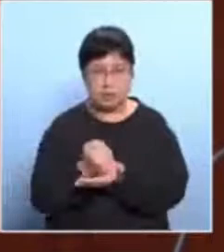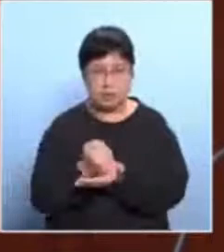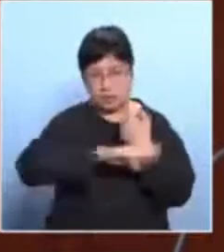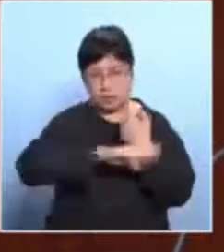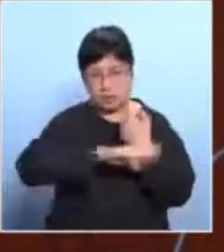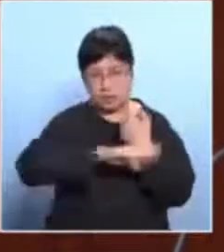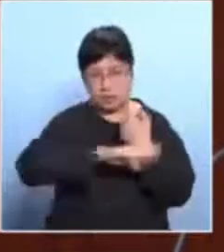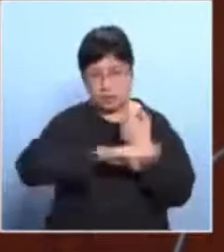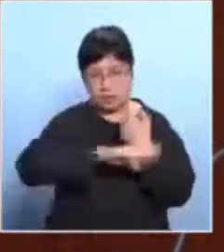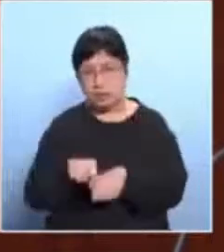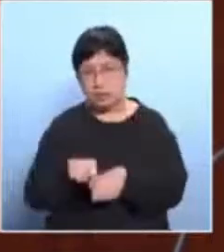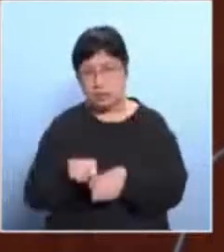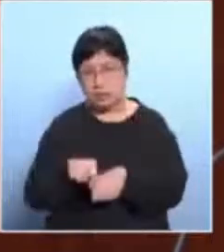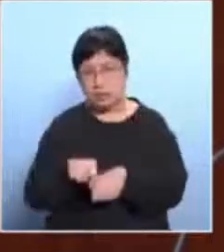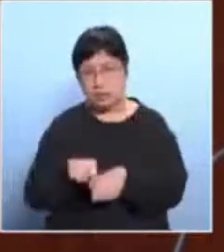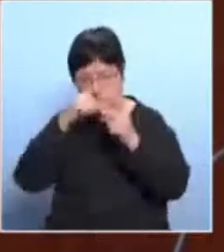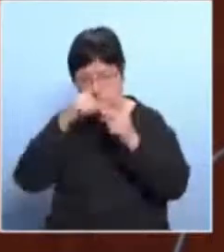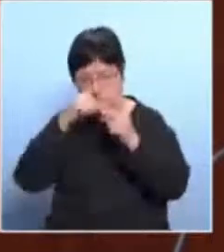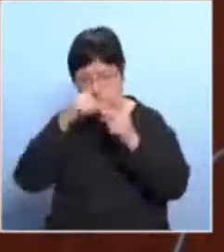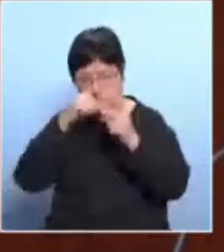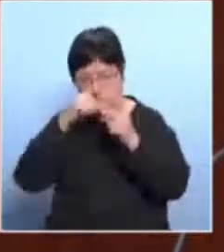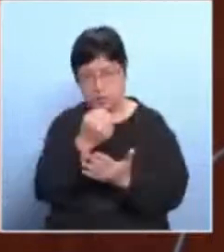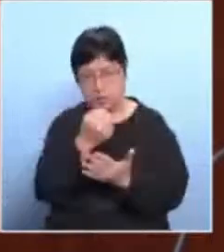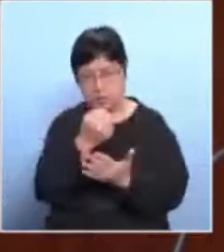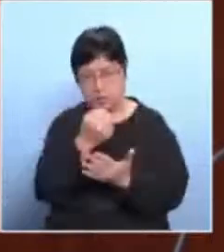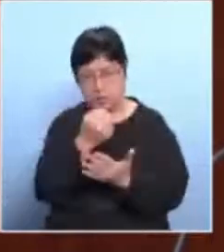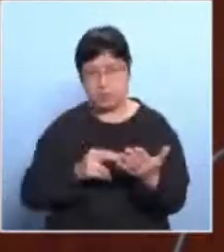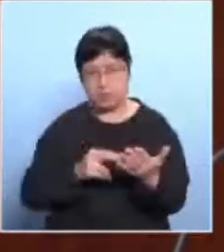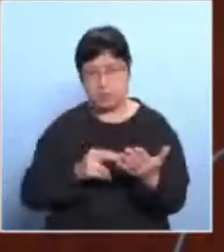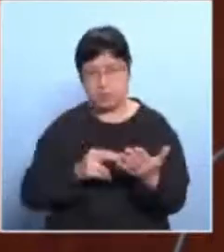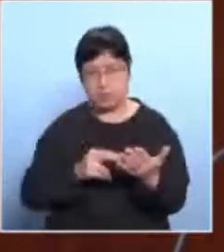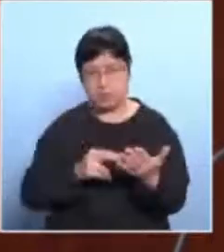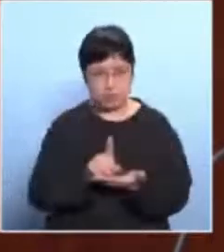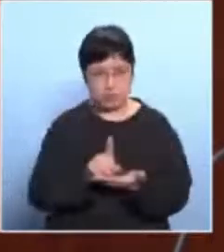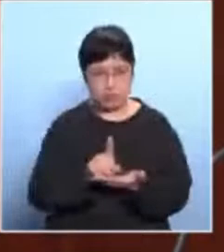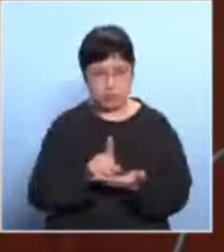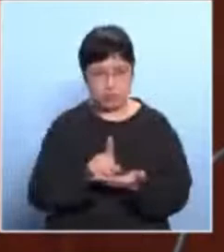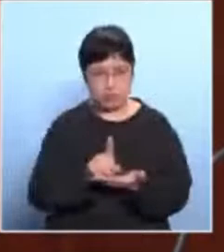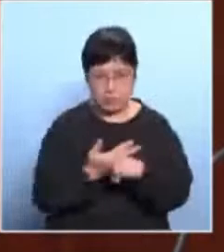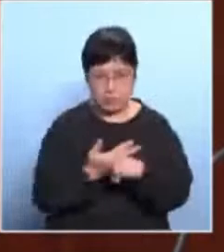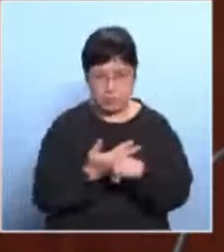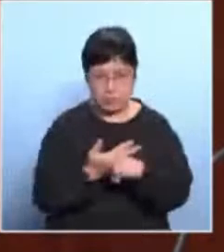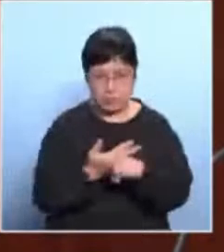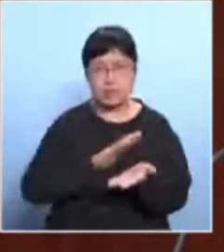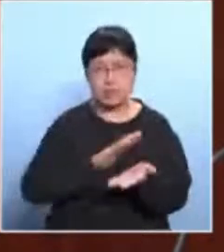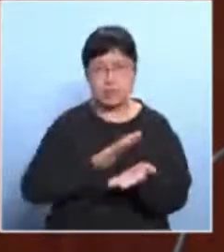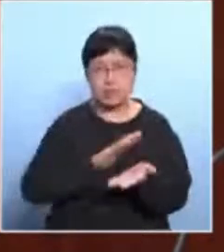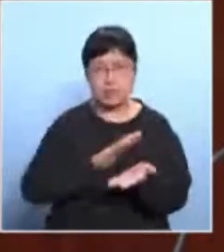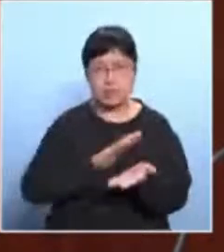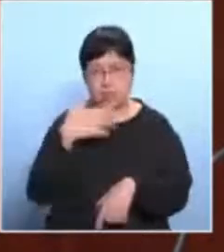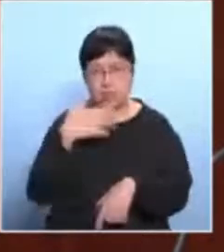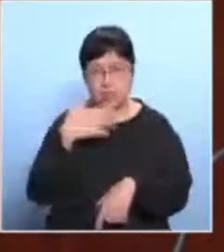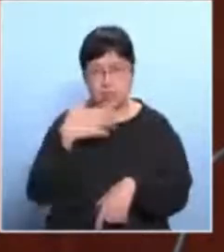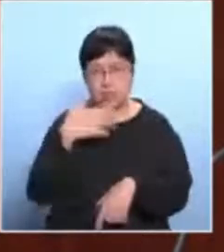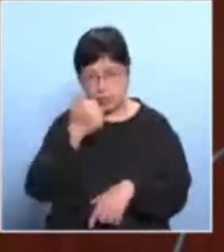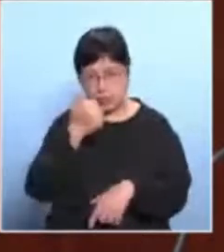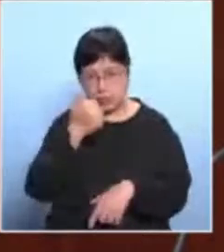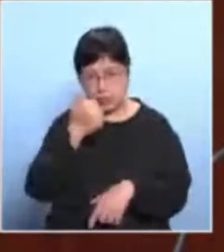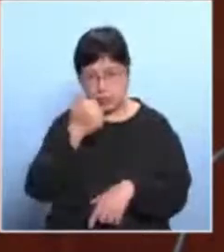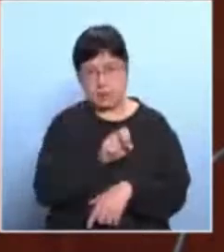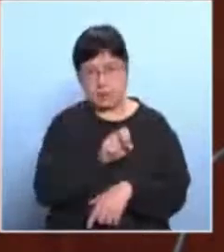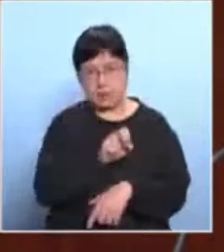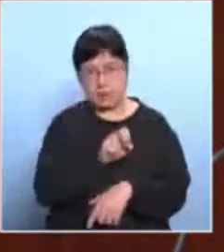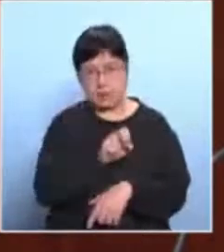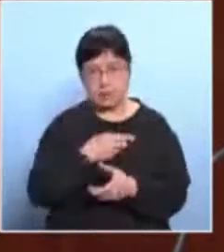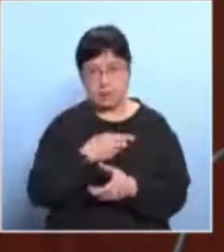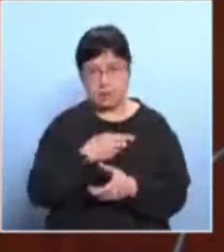admission of qualified, non-locally trained dentists and nurses for serving in specified institutions under the premise